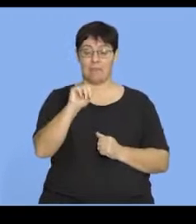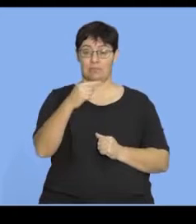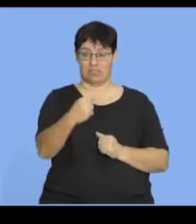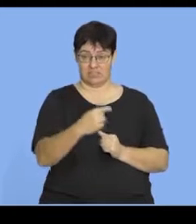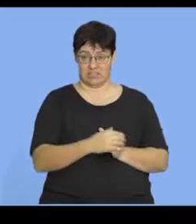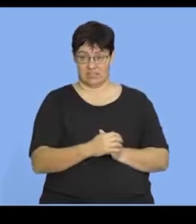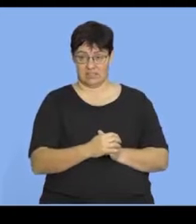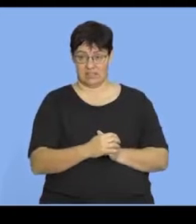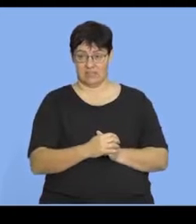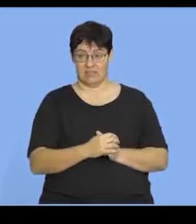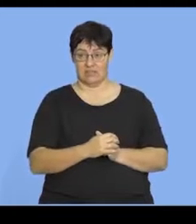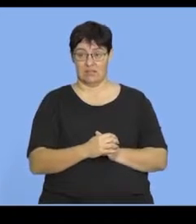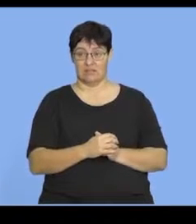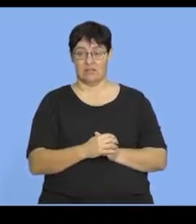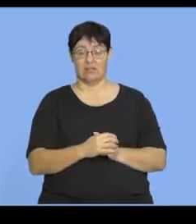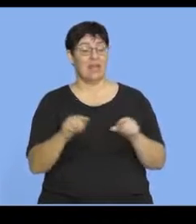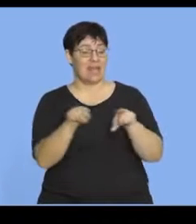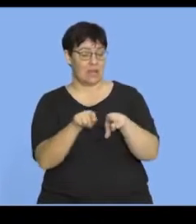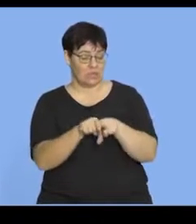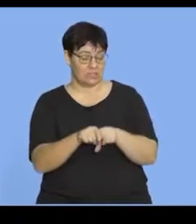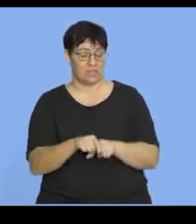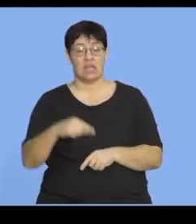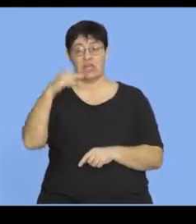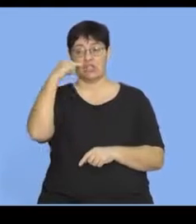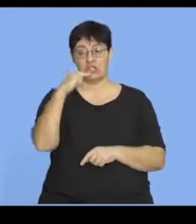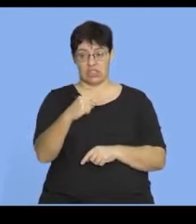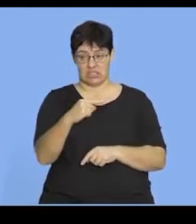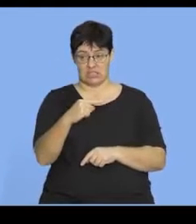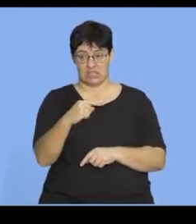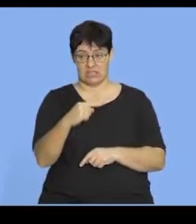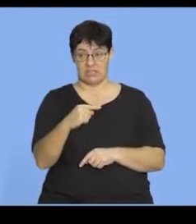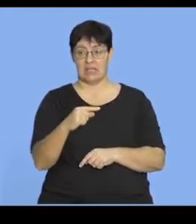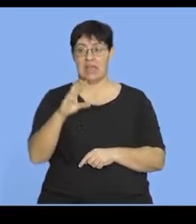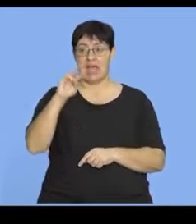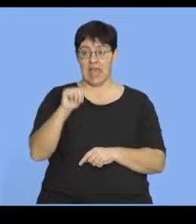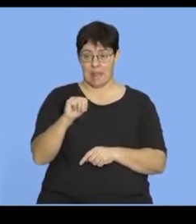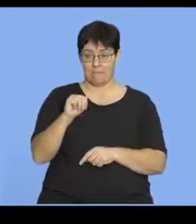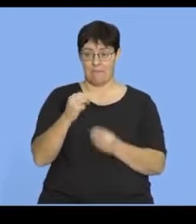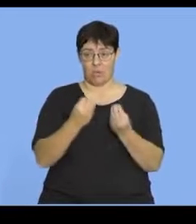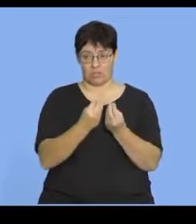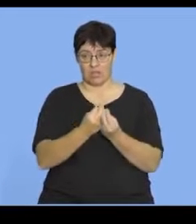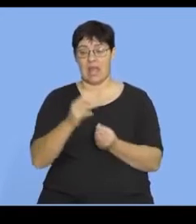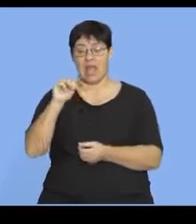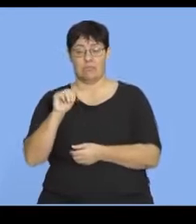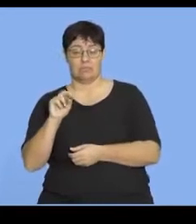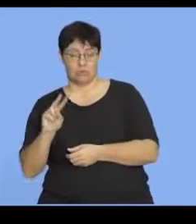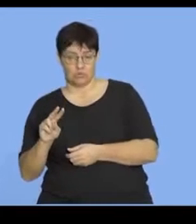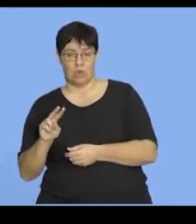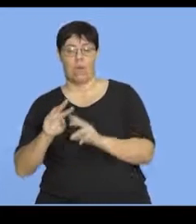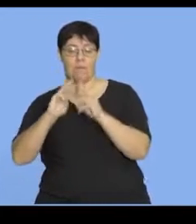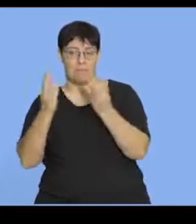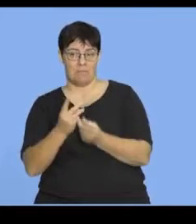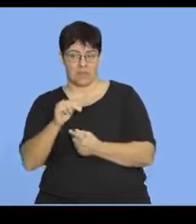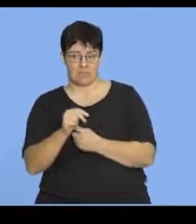mg is g, mass of my object. M2 is the mass of my planet divided by